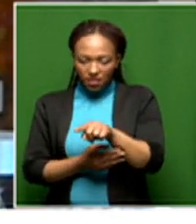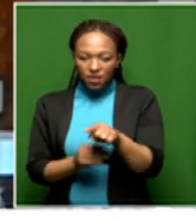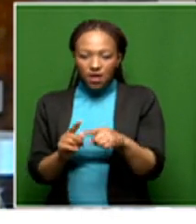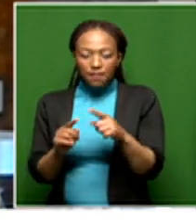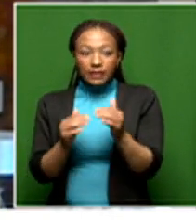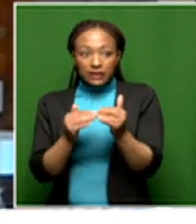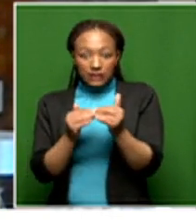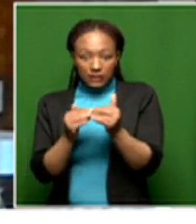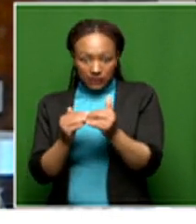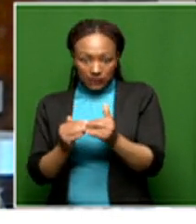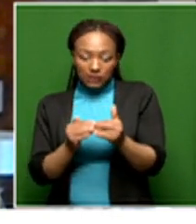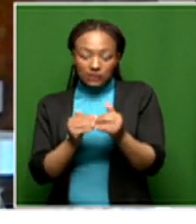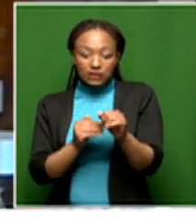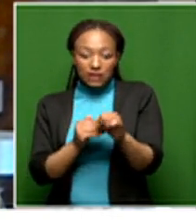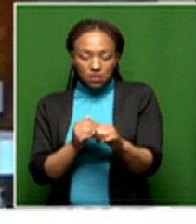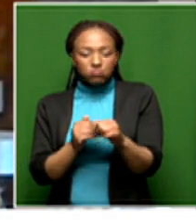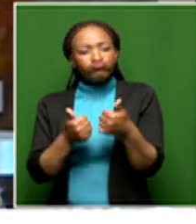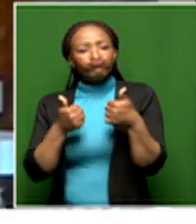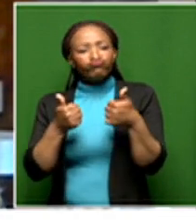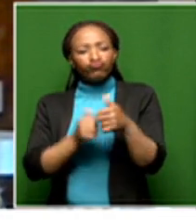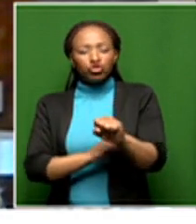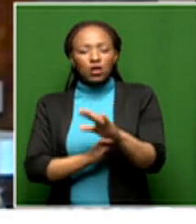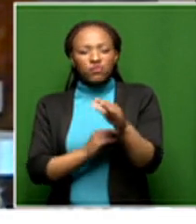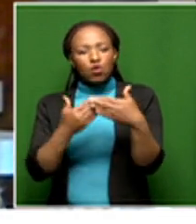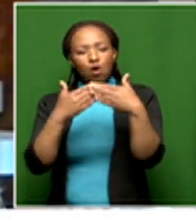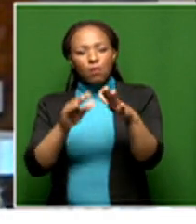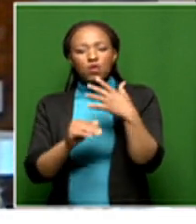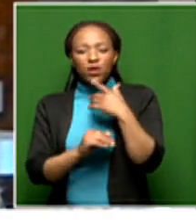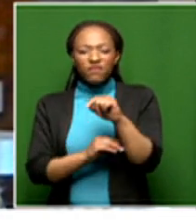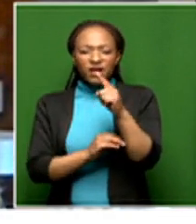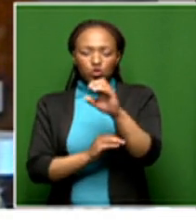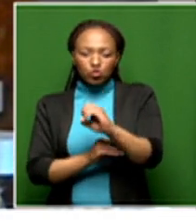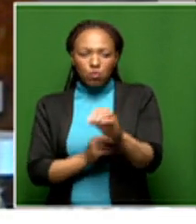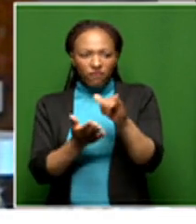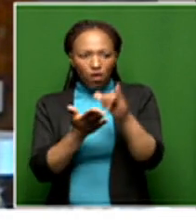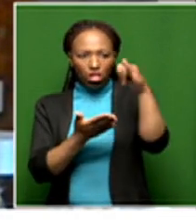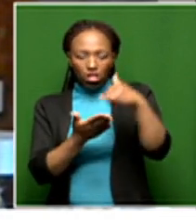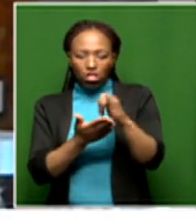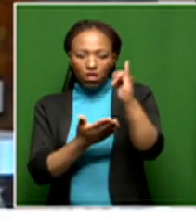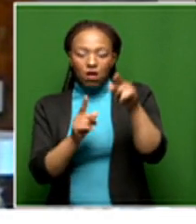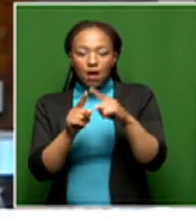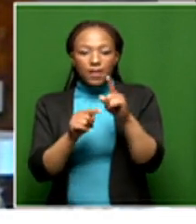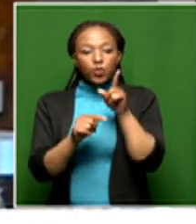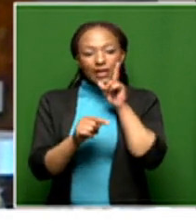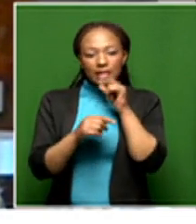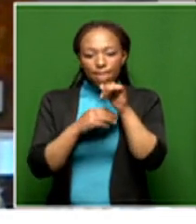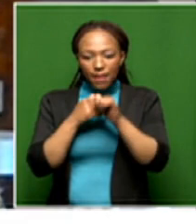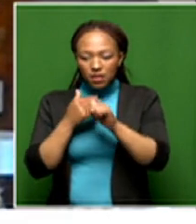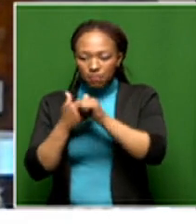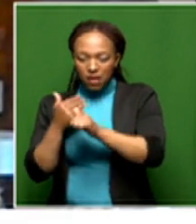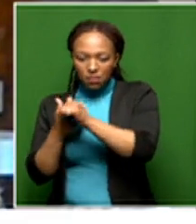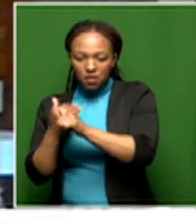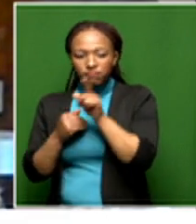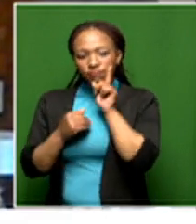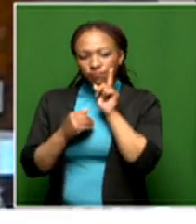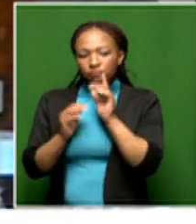be a cautious start. It's a great statement that South Africa is open from 1st of October, but we'll be surveying then on a monthly basis to make sure that we